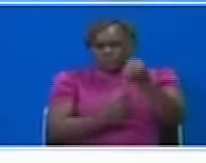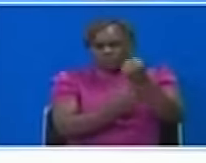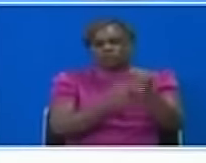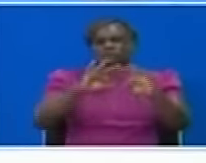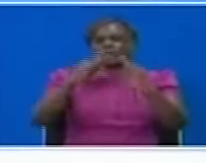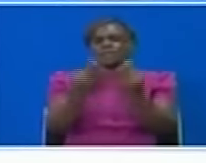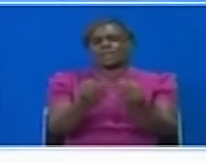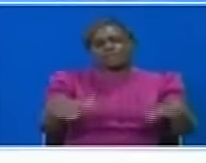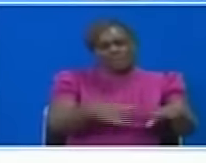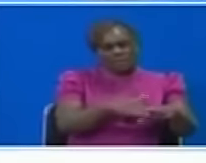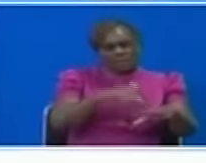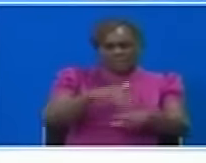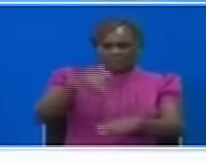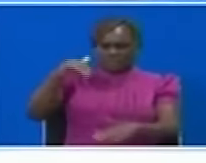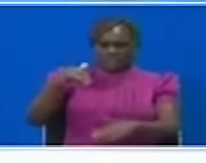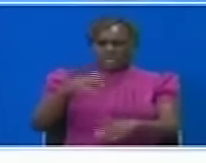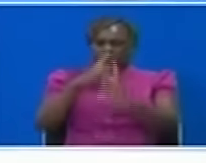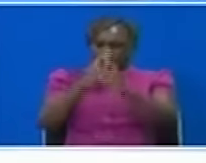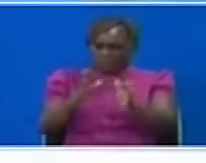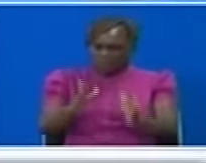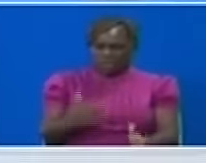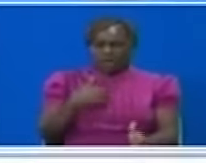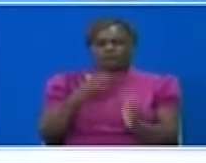victims' families. Dorcas Wangira has that story.